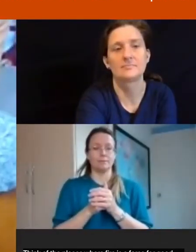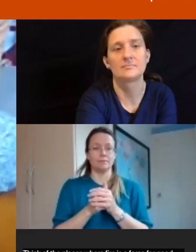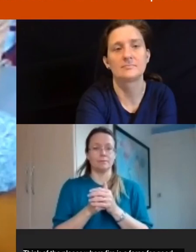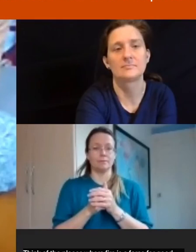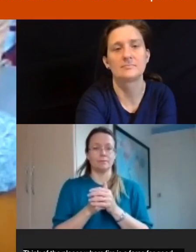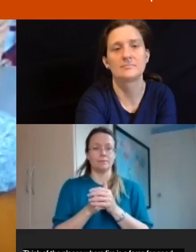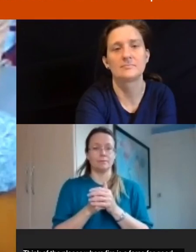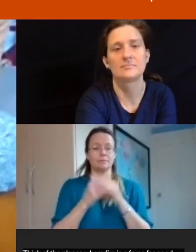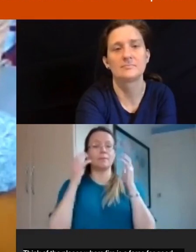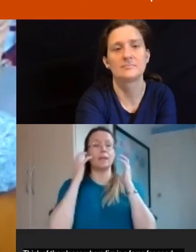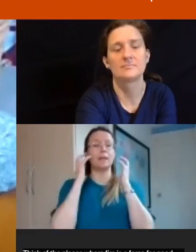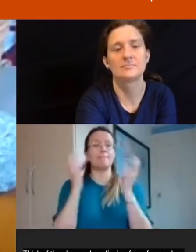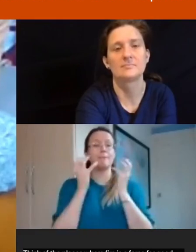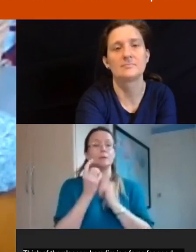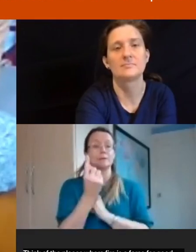Think of Moses,